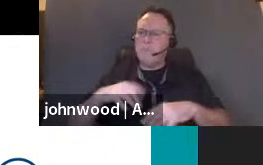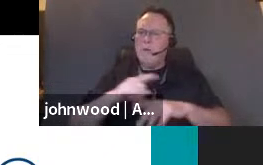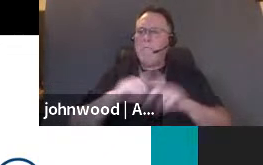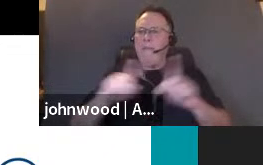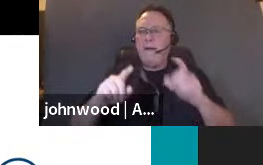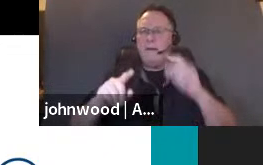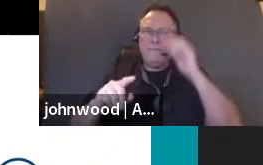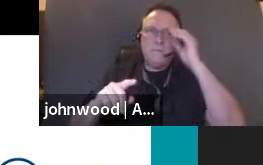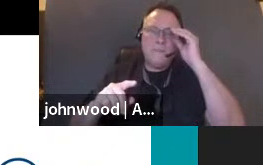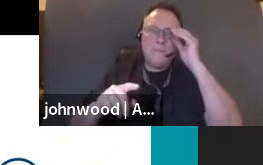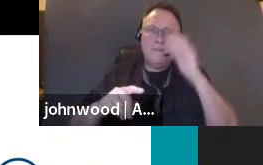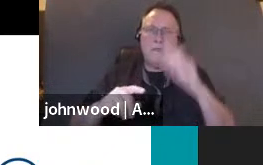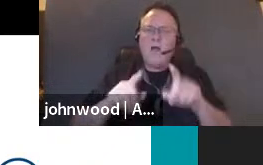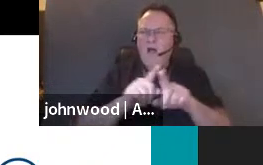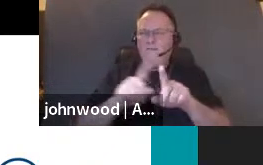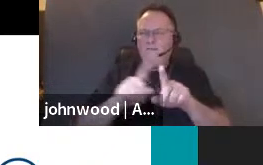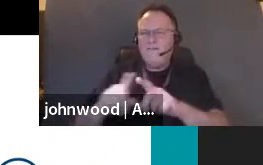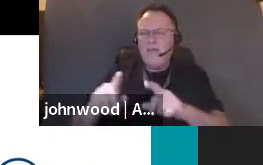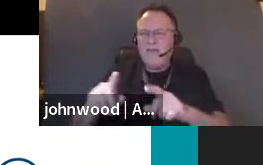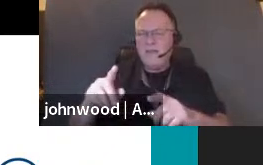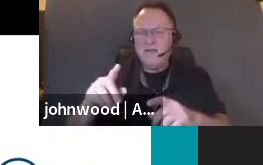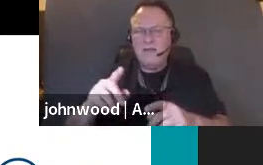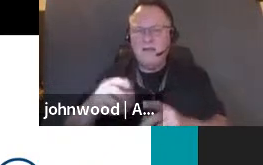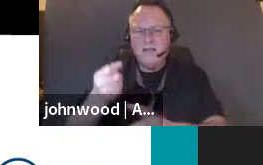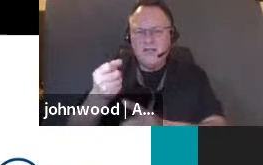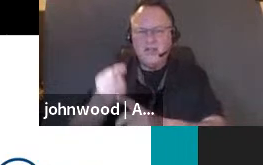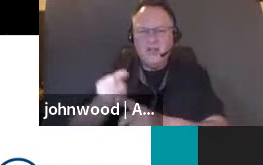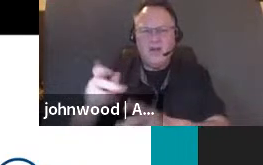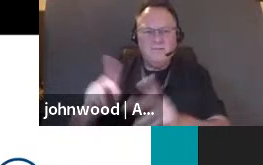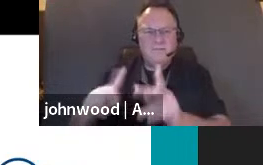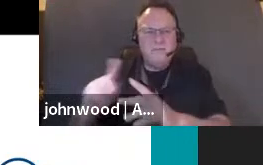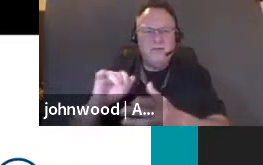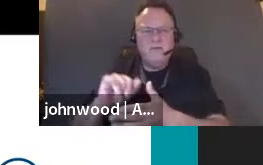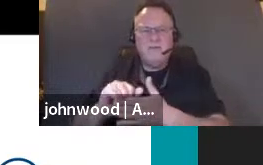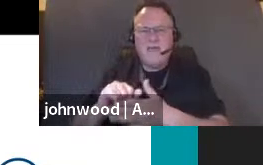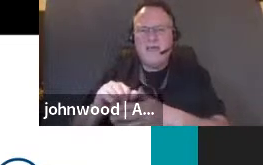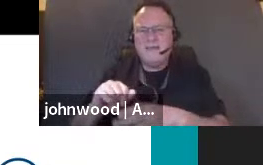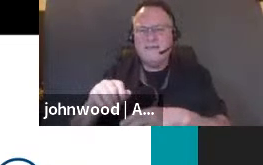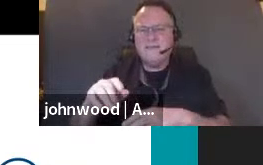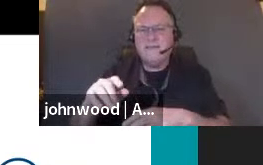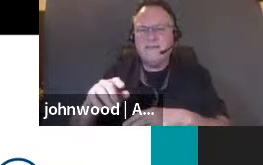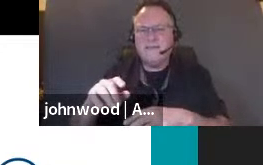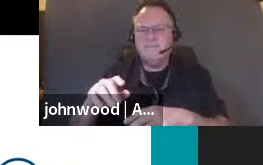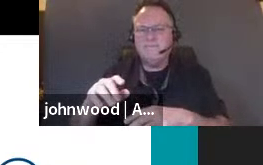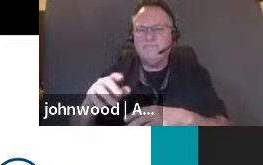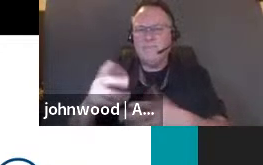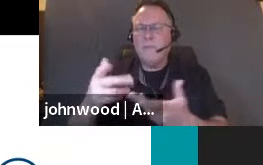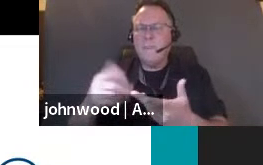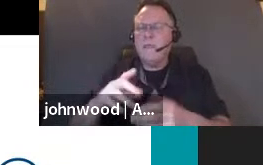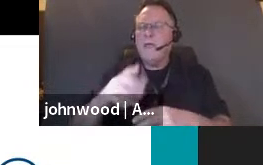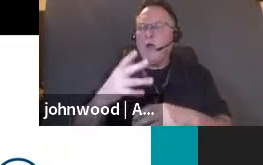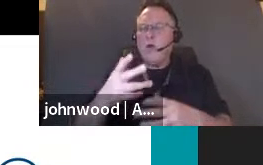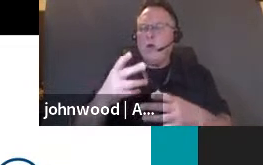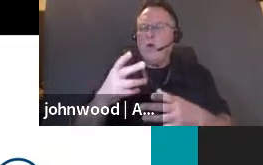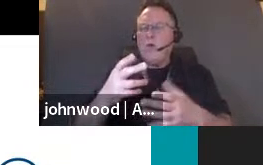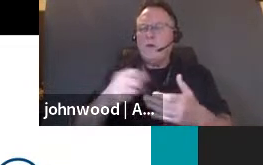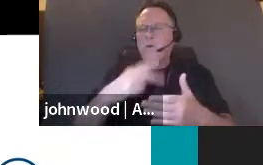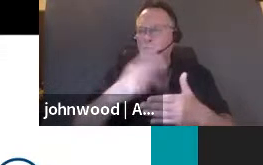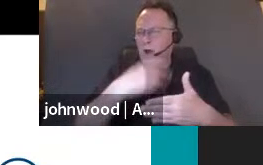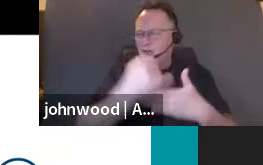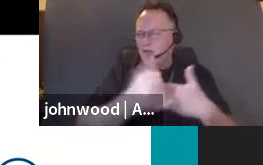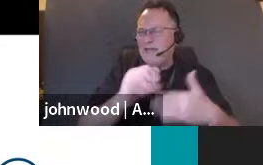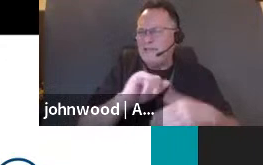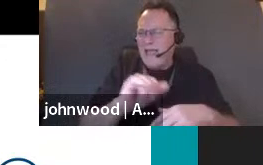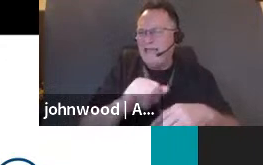disenfranchised. So defensive design is often used by cities in public places in order to discourage activities like sleeping